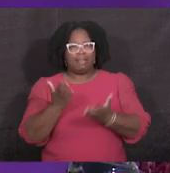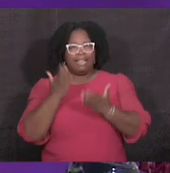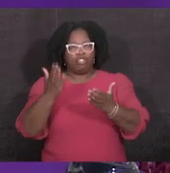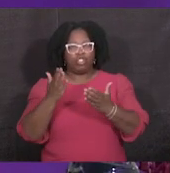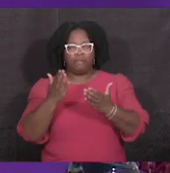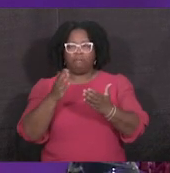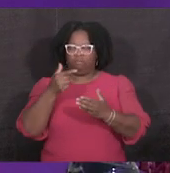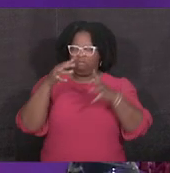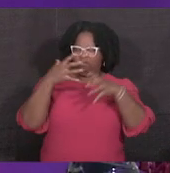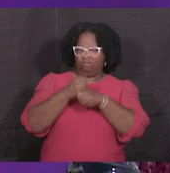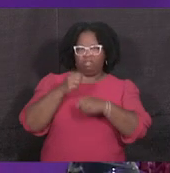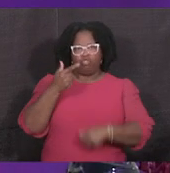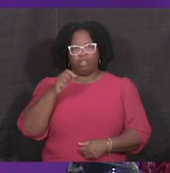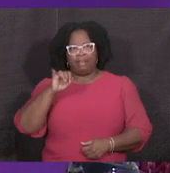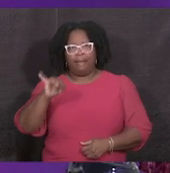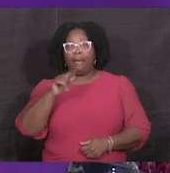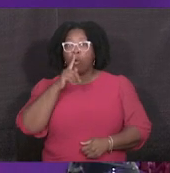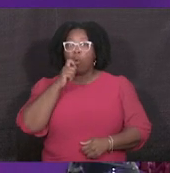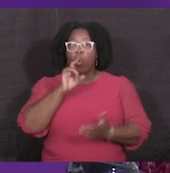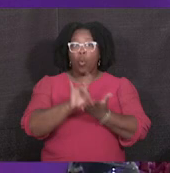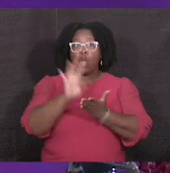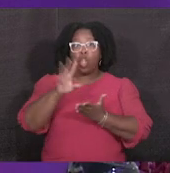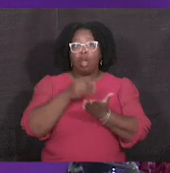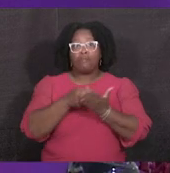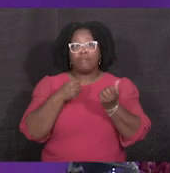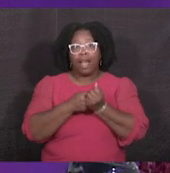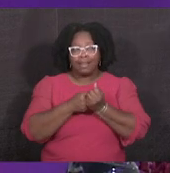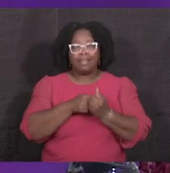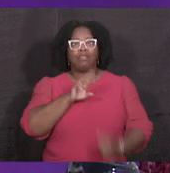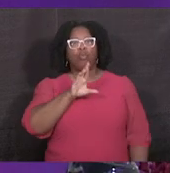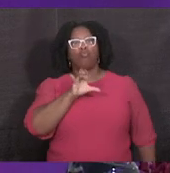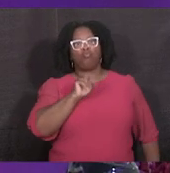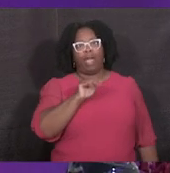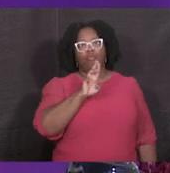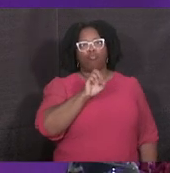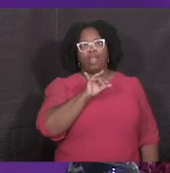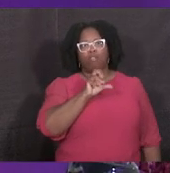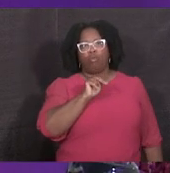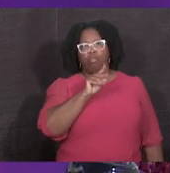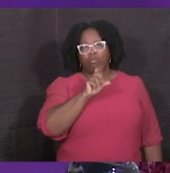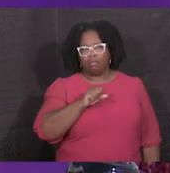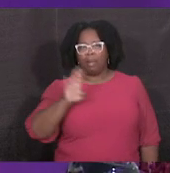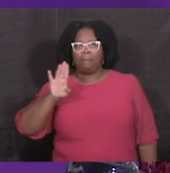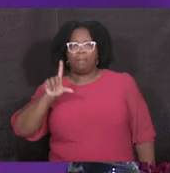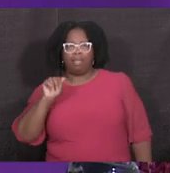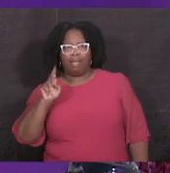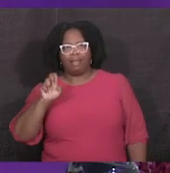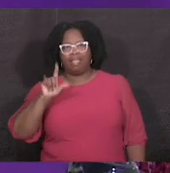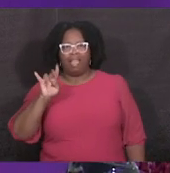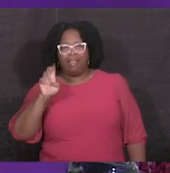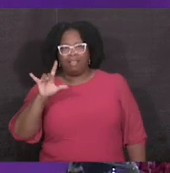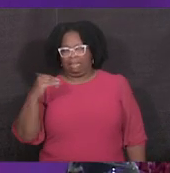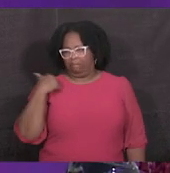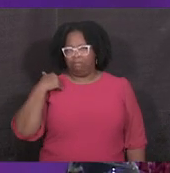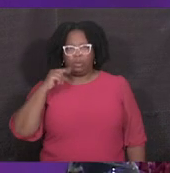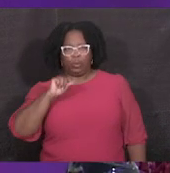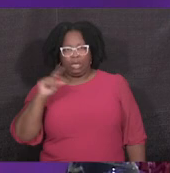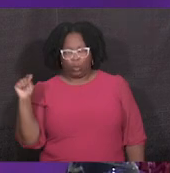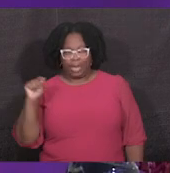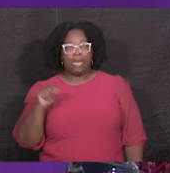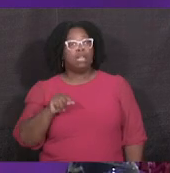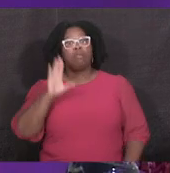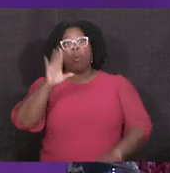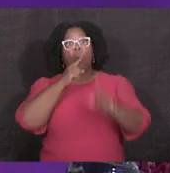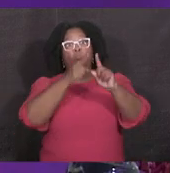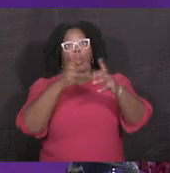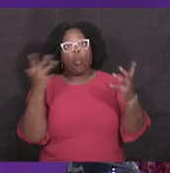Ryan Reynolds and Blake Lively in August of 2020. GEI strives to create a pipeline for members of underrepresented